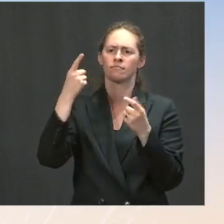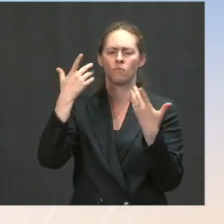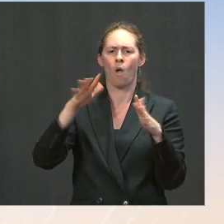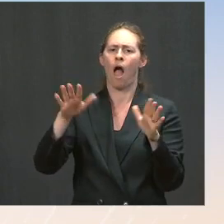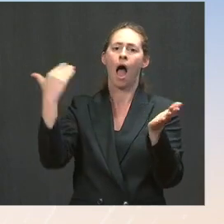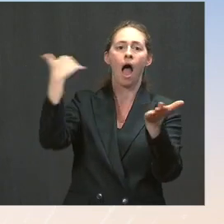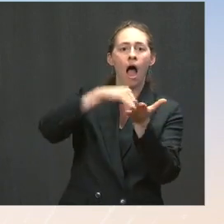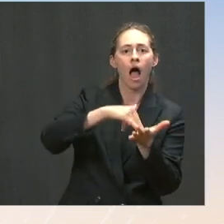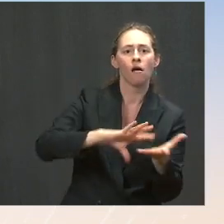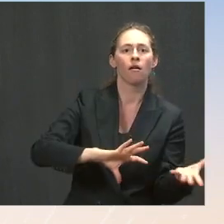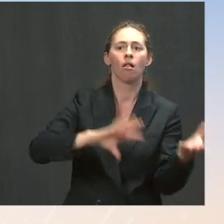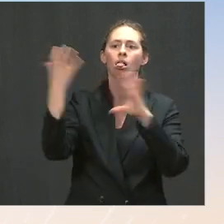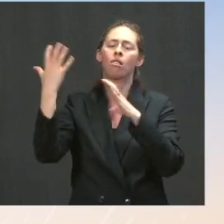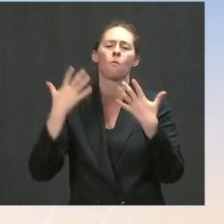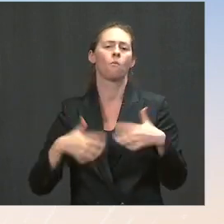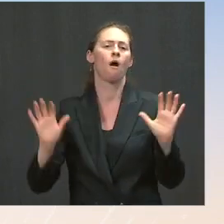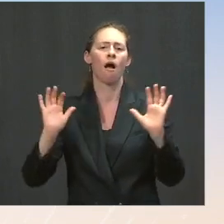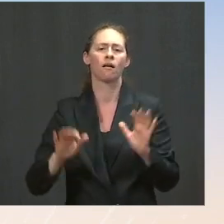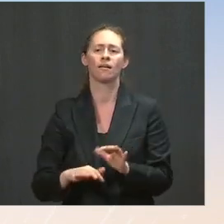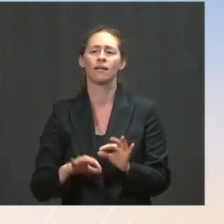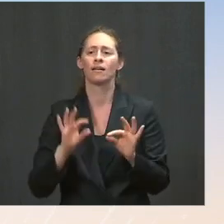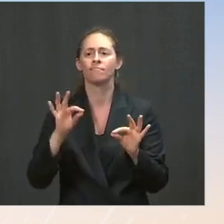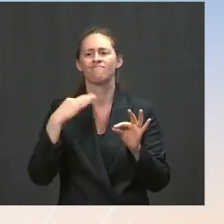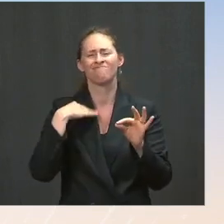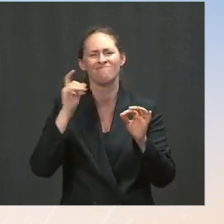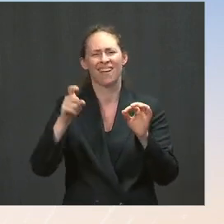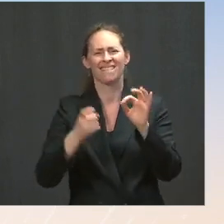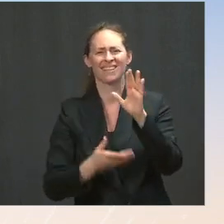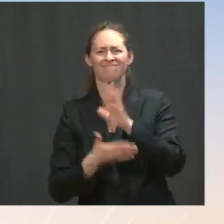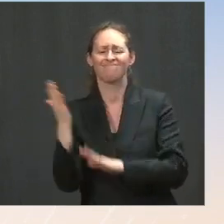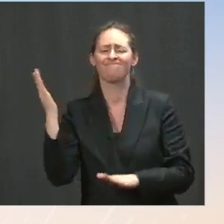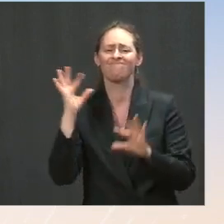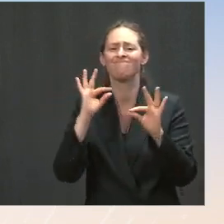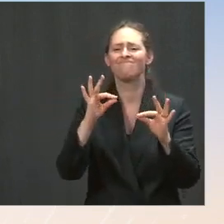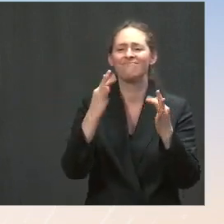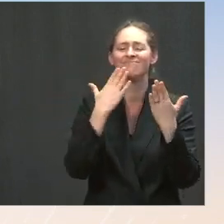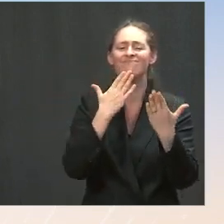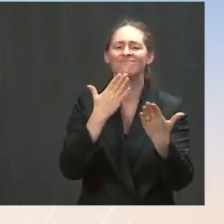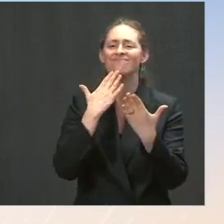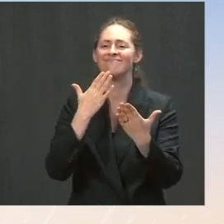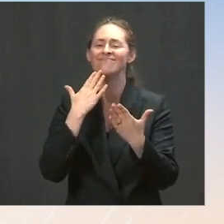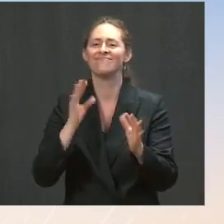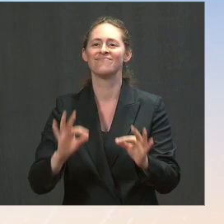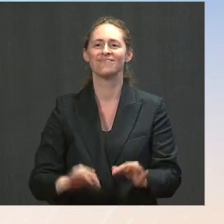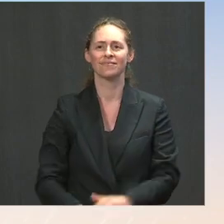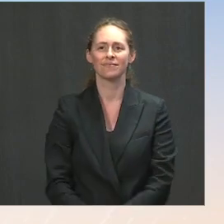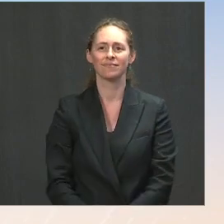Okay, we've got to wrap up, guys. Sorry, you got to event. Thanks, everyone. Have a good day.